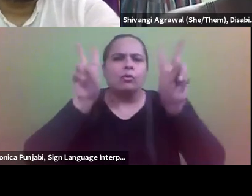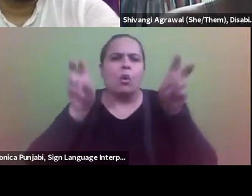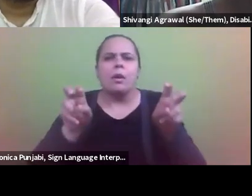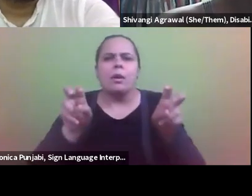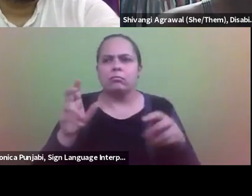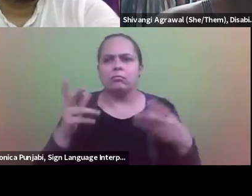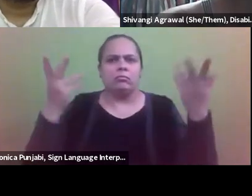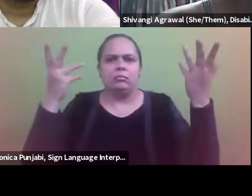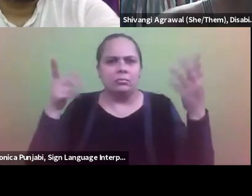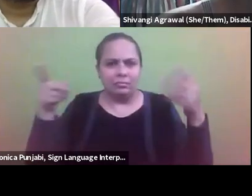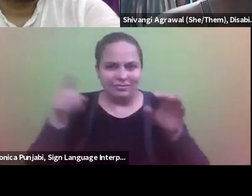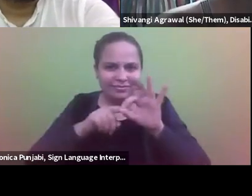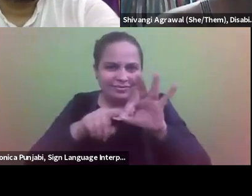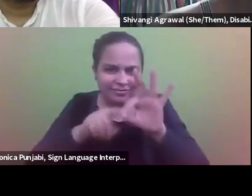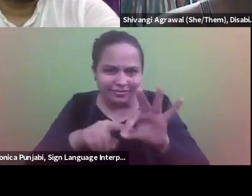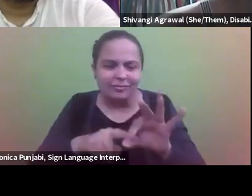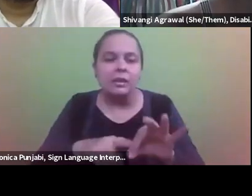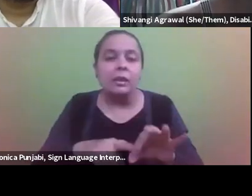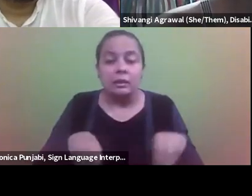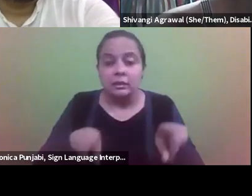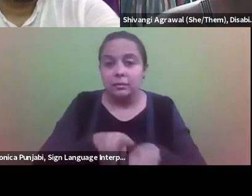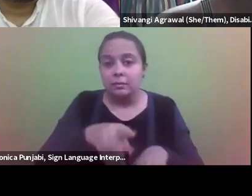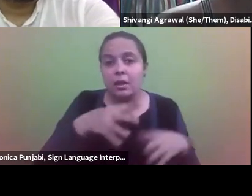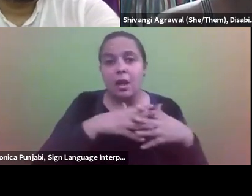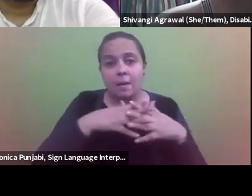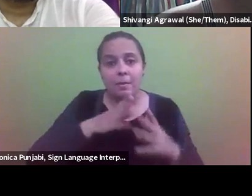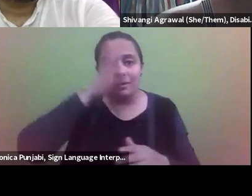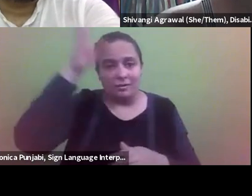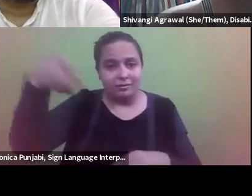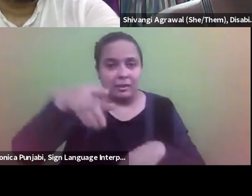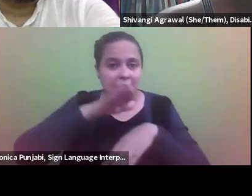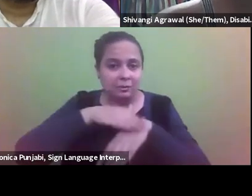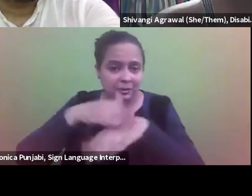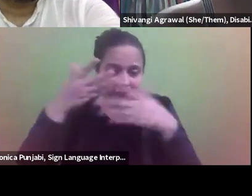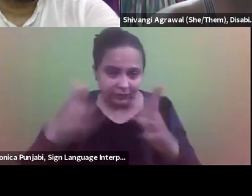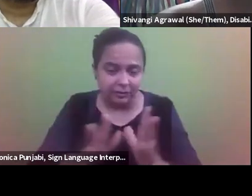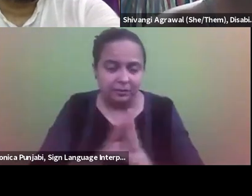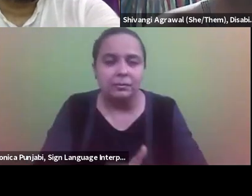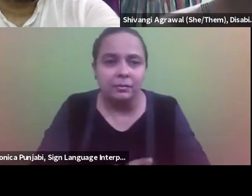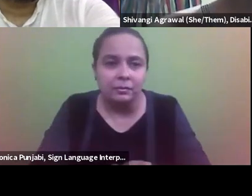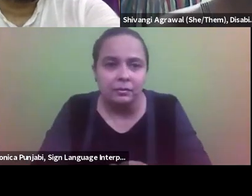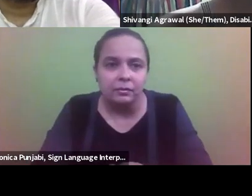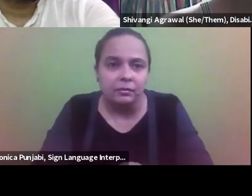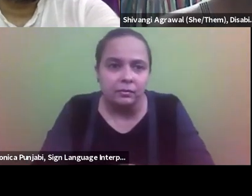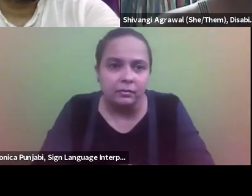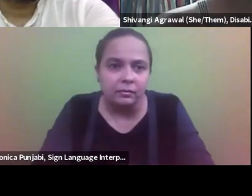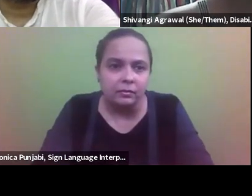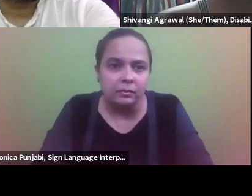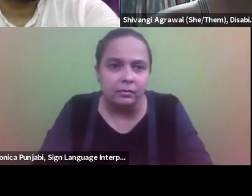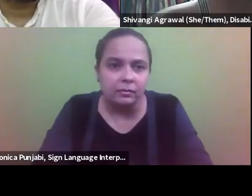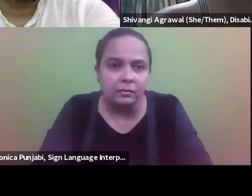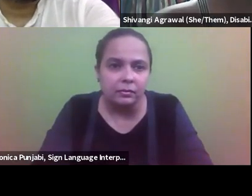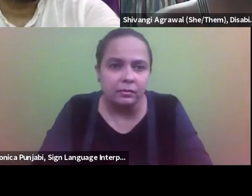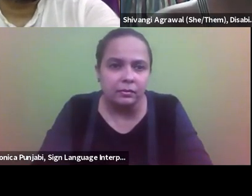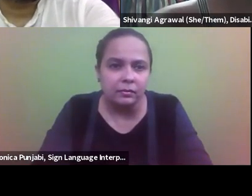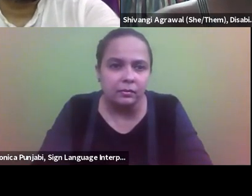nature, even in the US. And basically, they began to realize that what she had